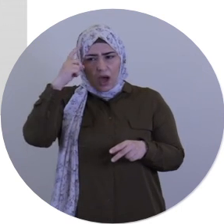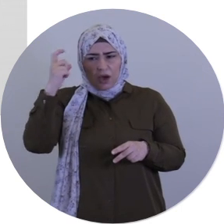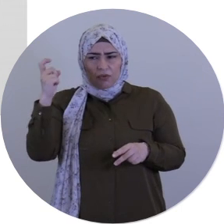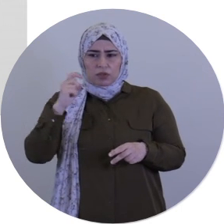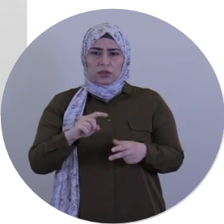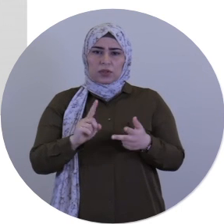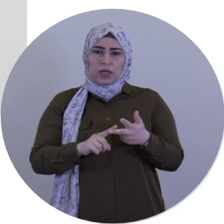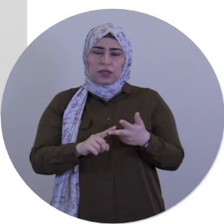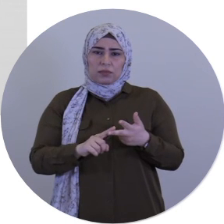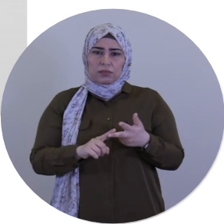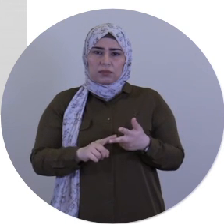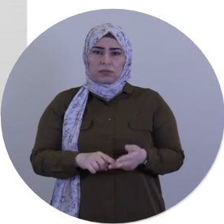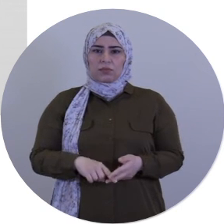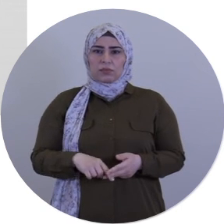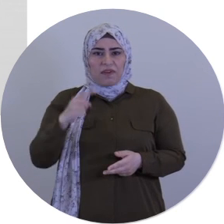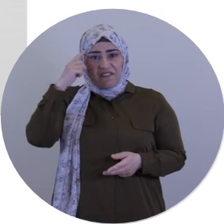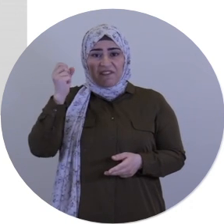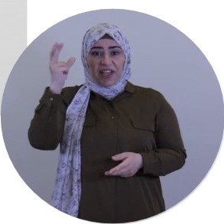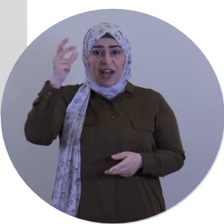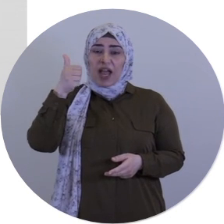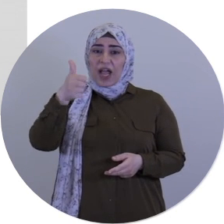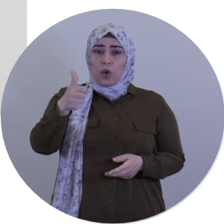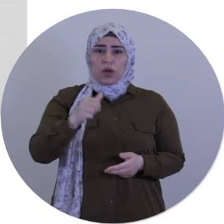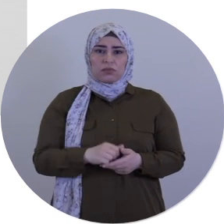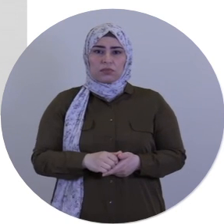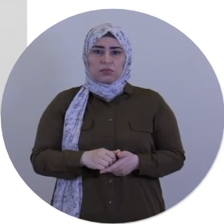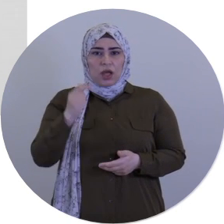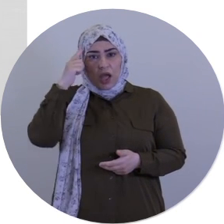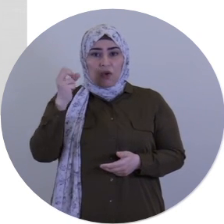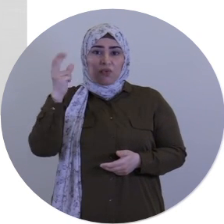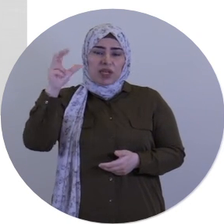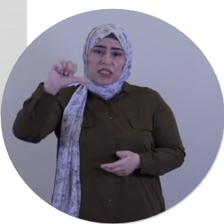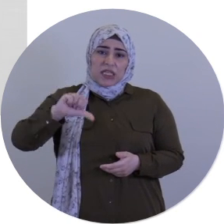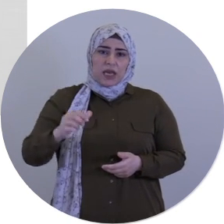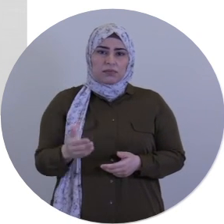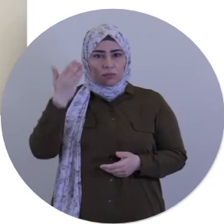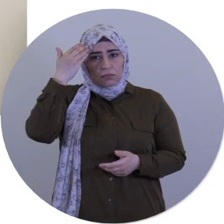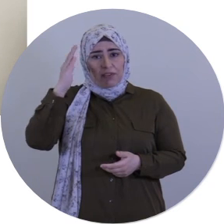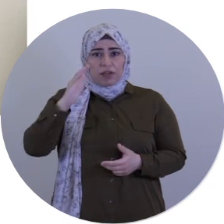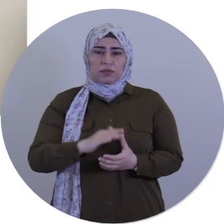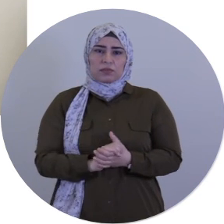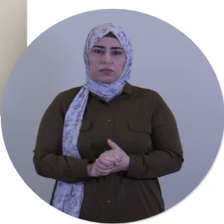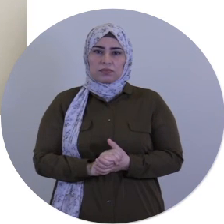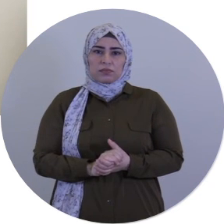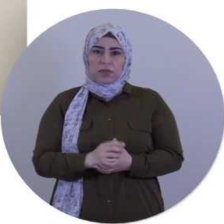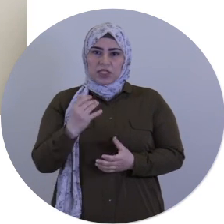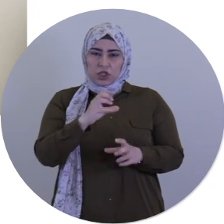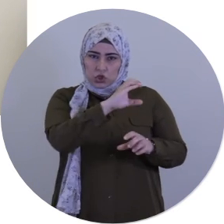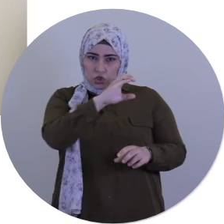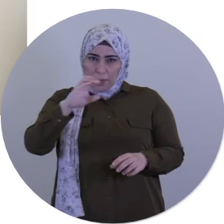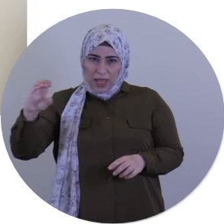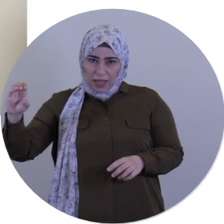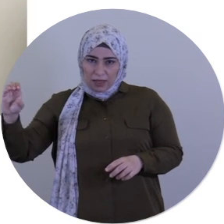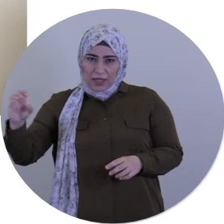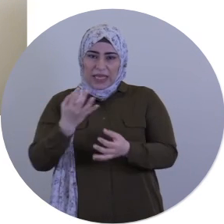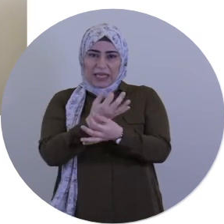my opinion, this is a good idea. In my opinion, this is not a very nice or very good idea. See how that works. This